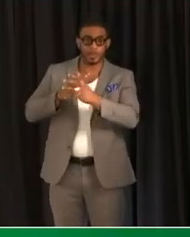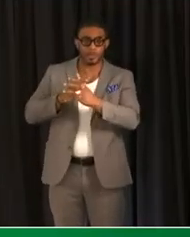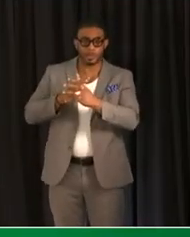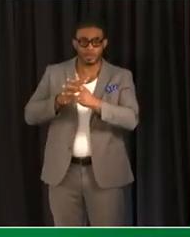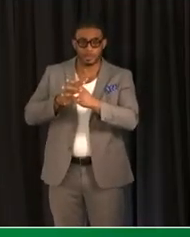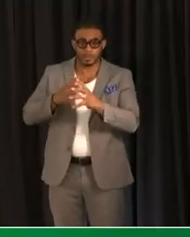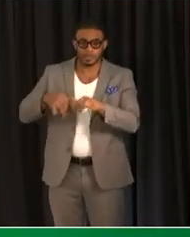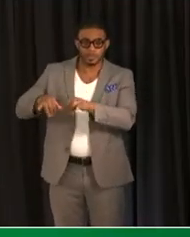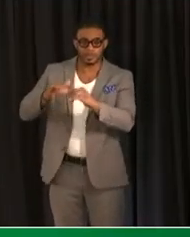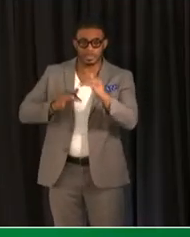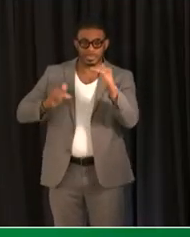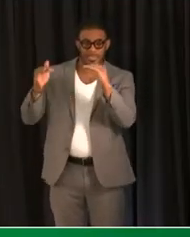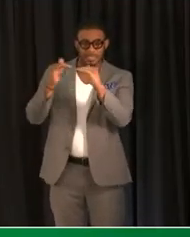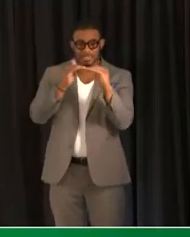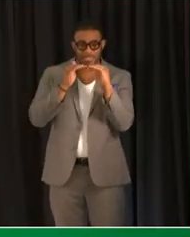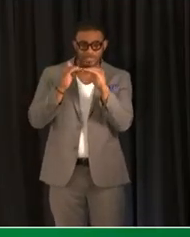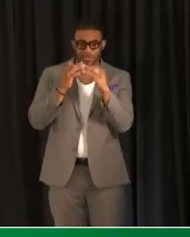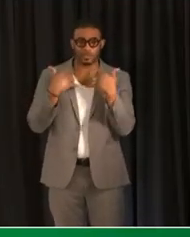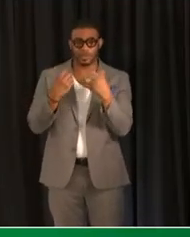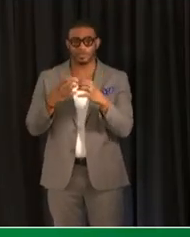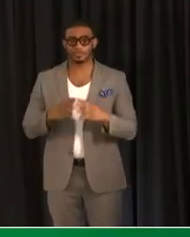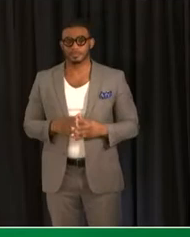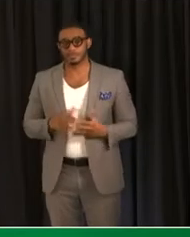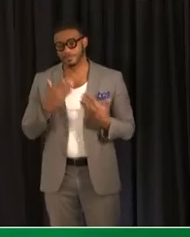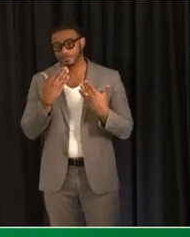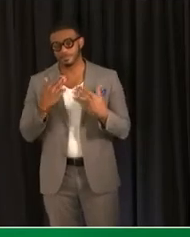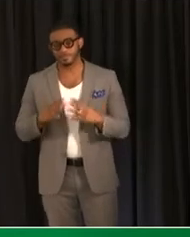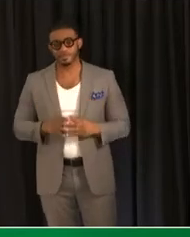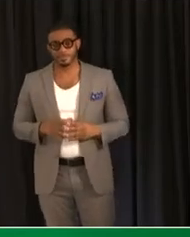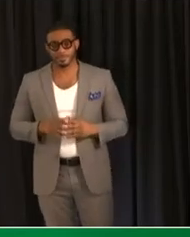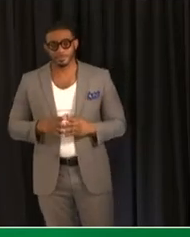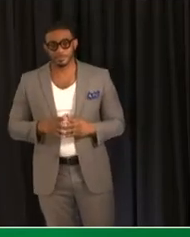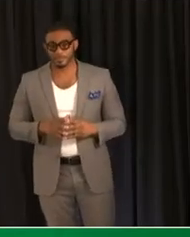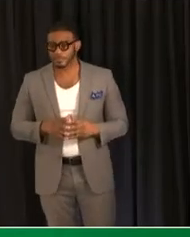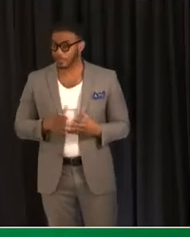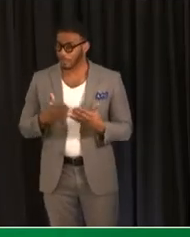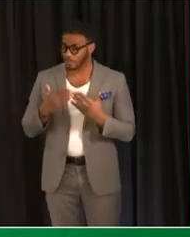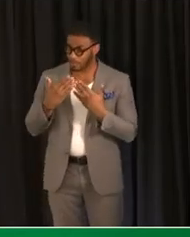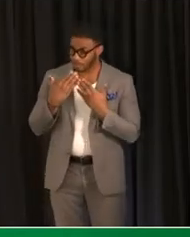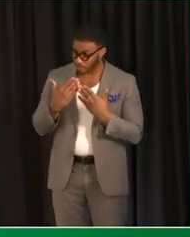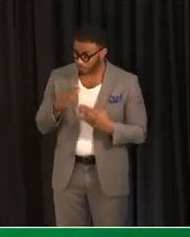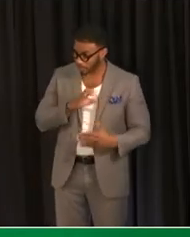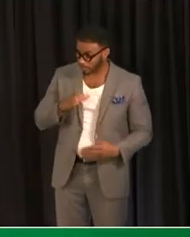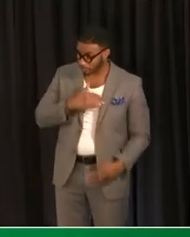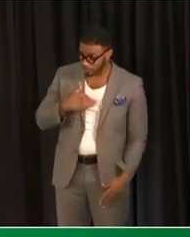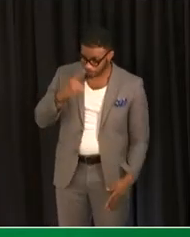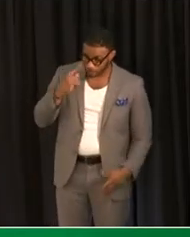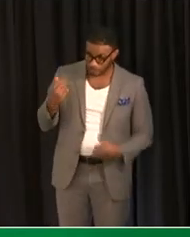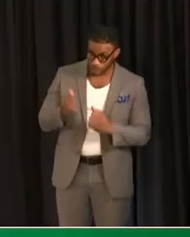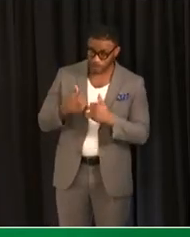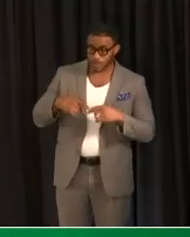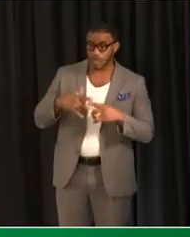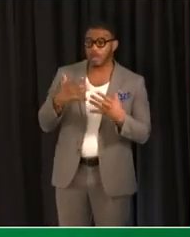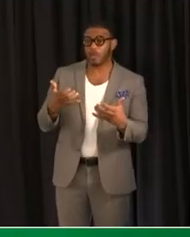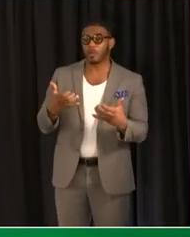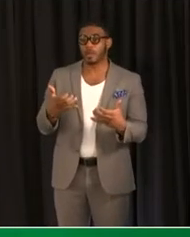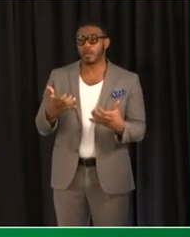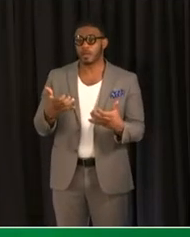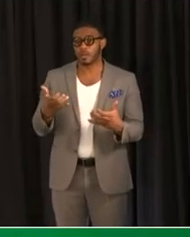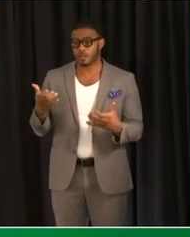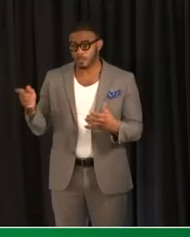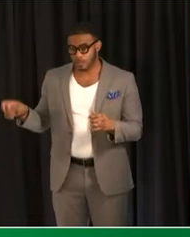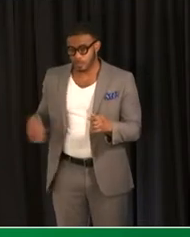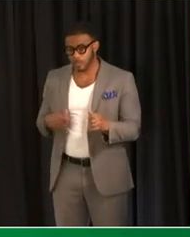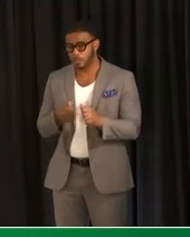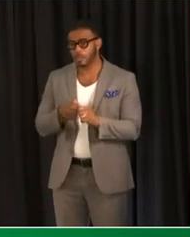that we're building a just and fair recovery? So thank you. Definitely. Well, thank you, Councilmember, for being with us. And I want to